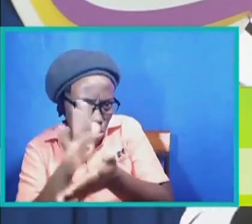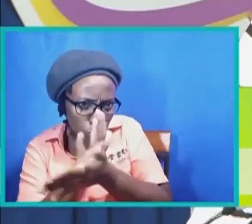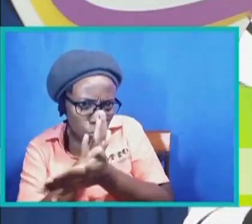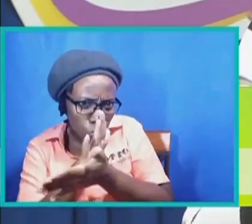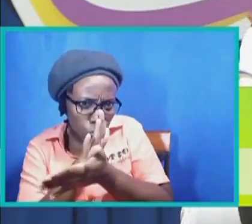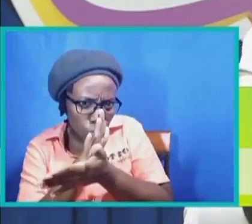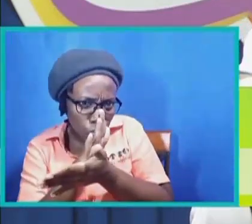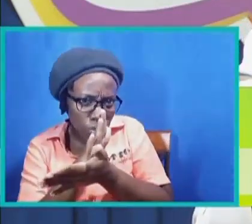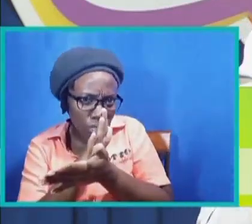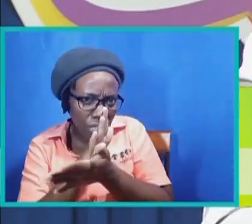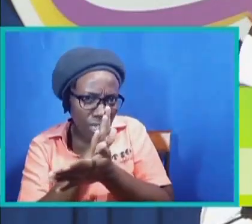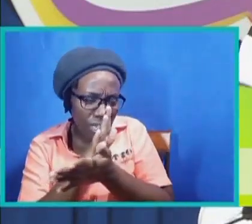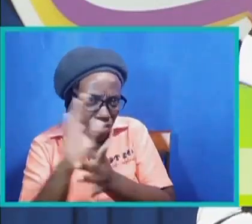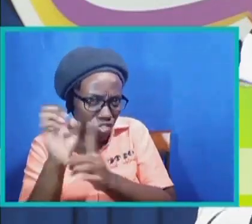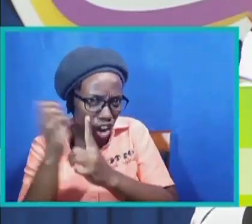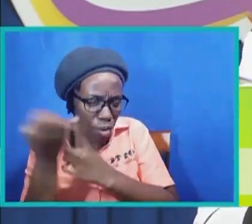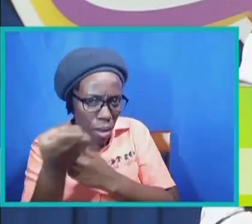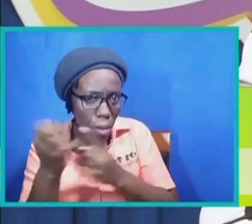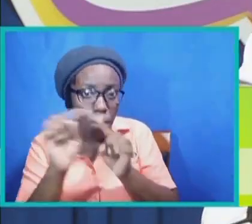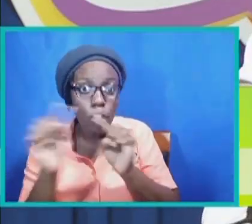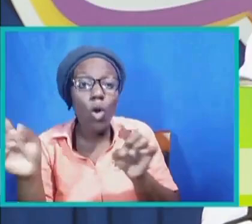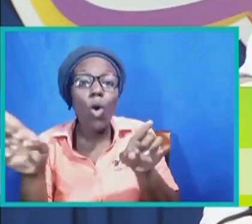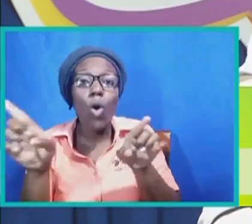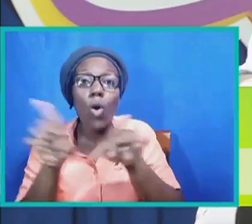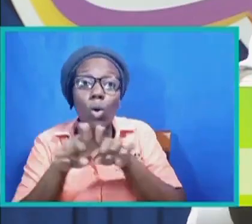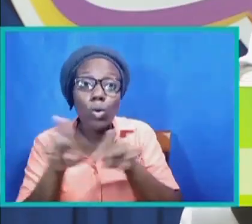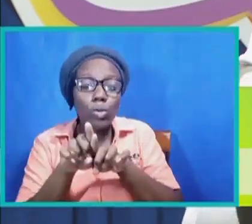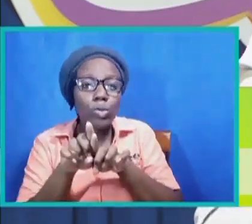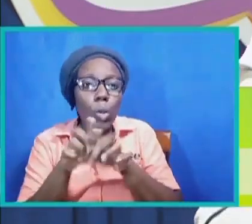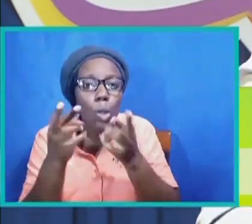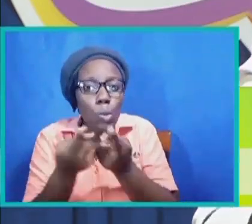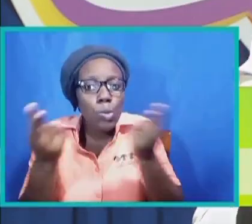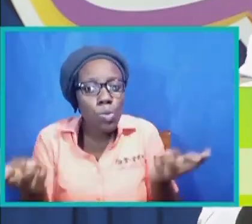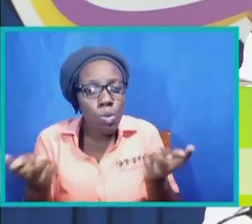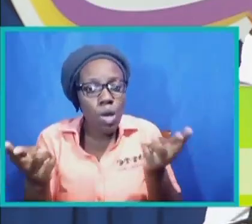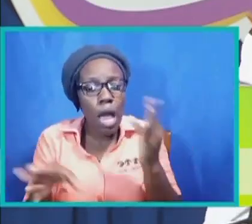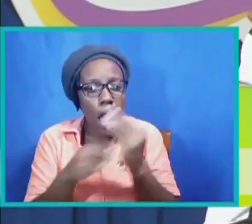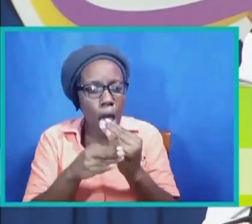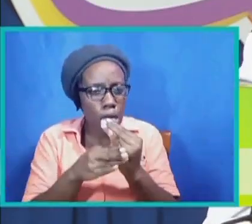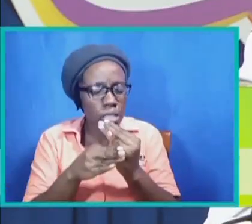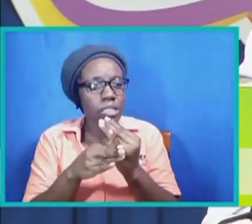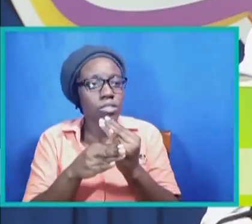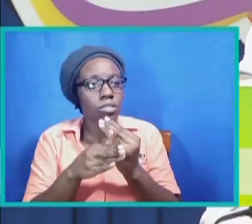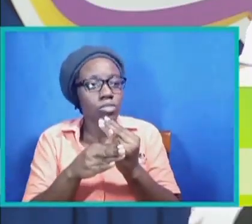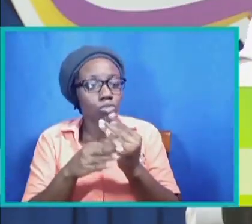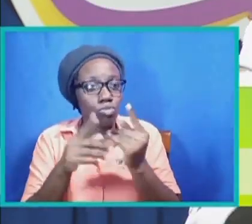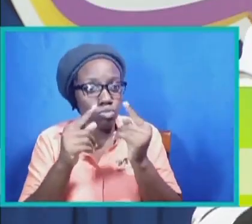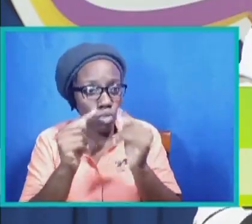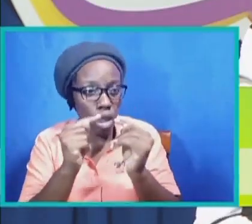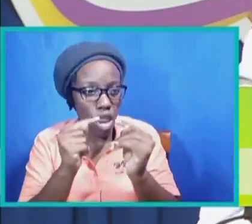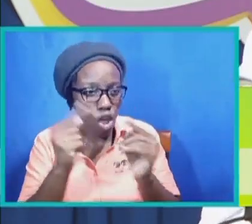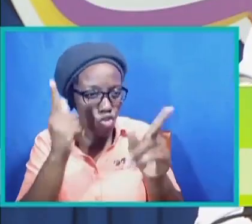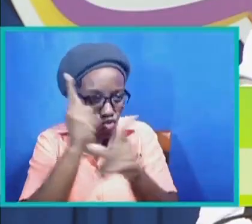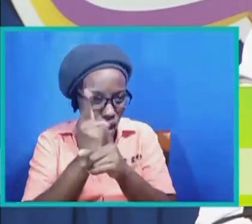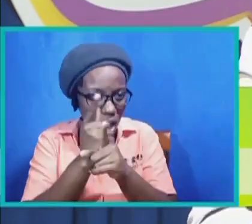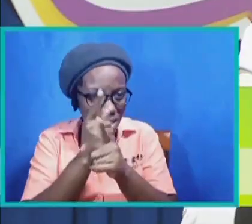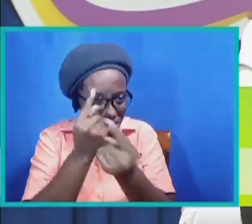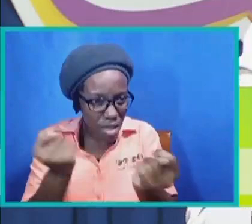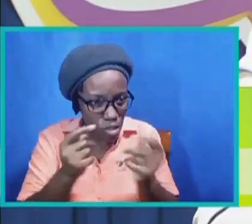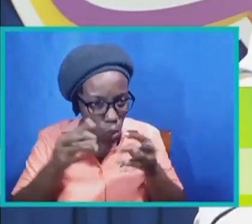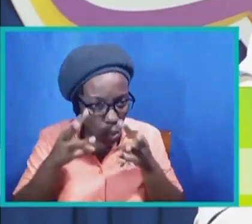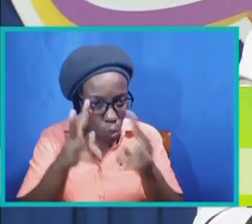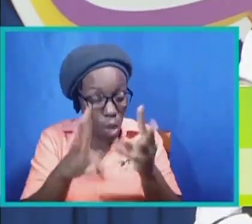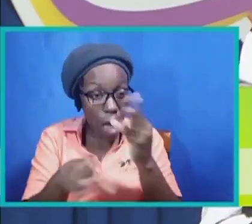resources, ensuring that we are focusing on doing the right things, equipping the different stakeholder